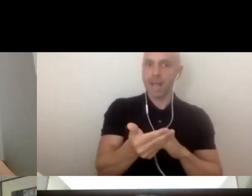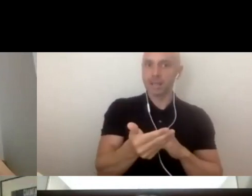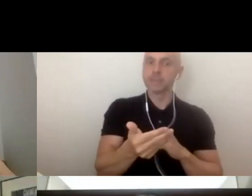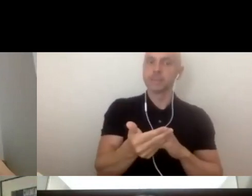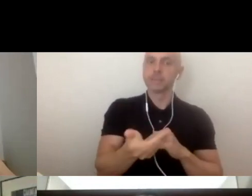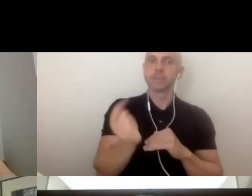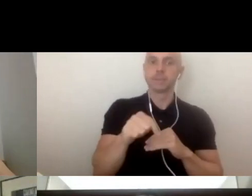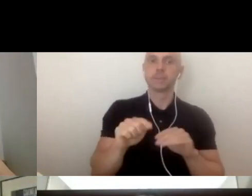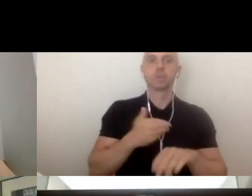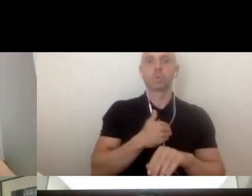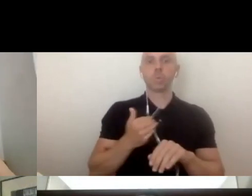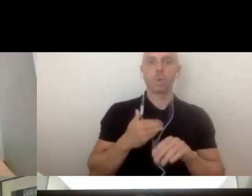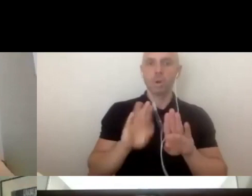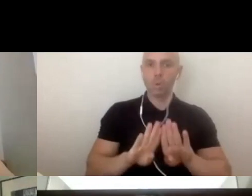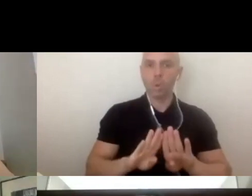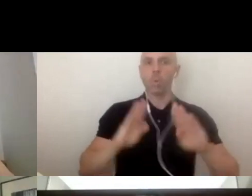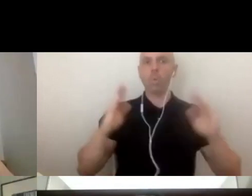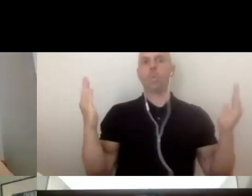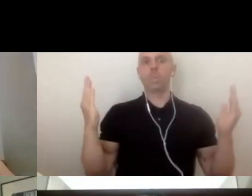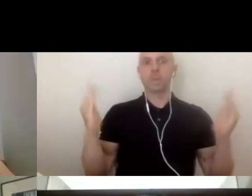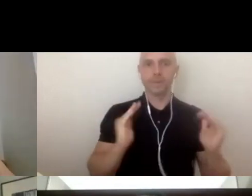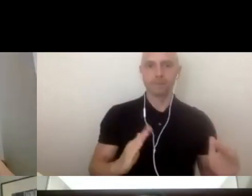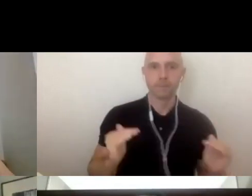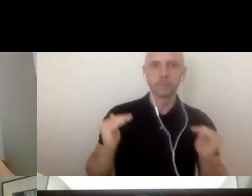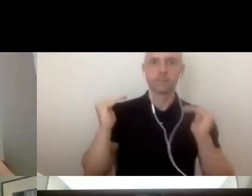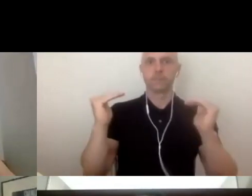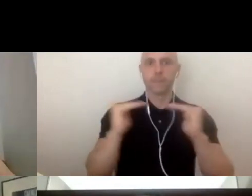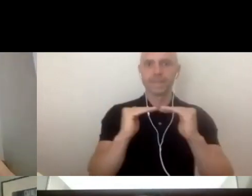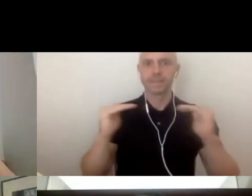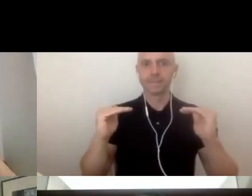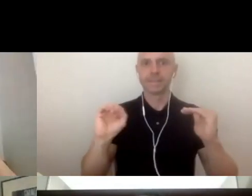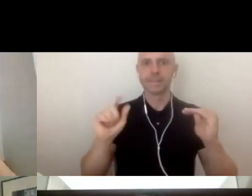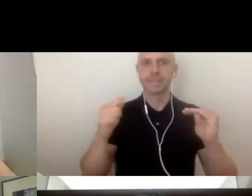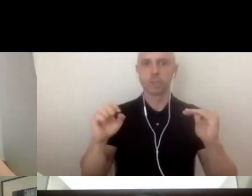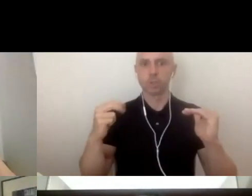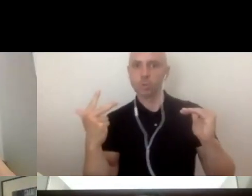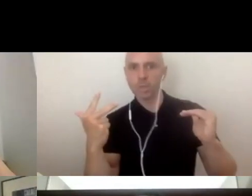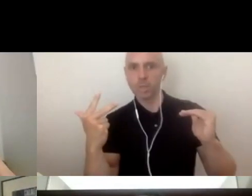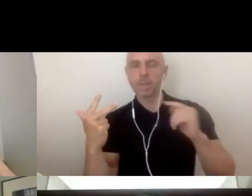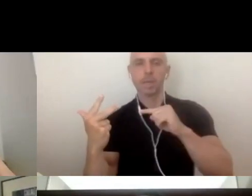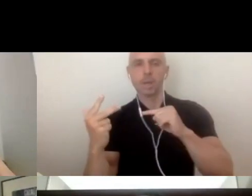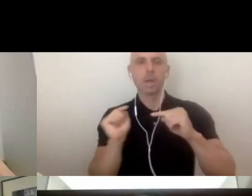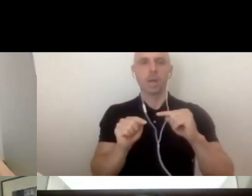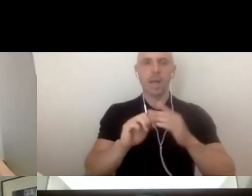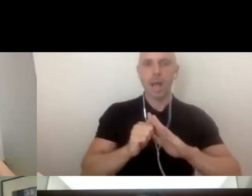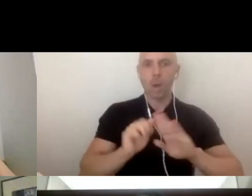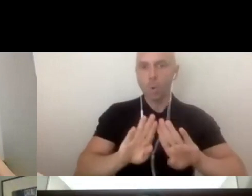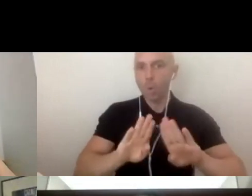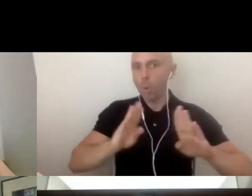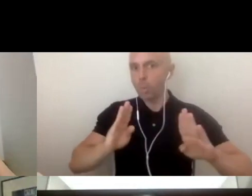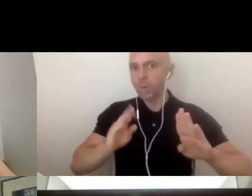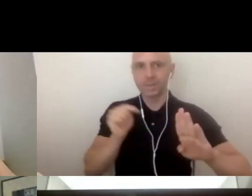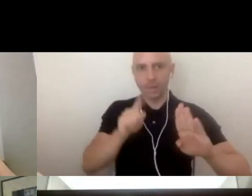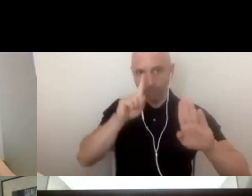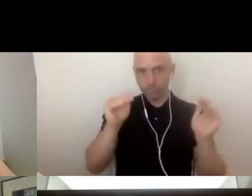encourage you all to think past the goal of returning to normal and to instead ask yourself how this next phase of